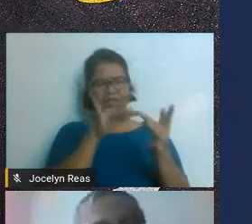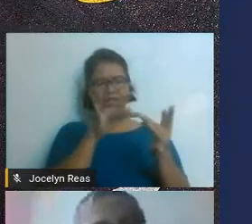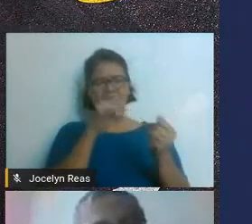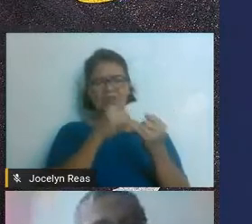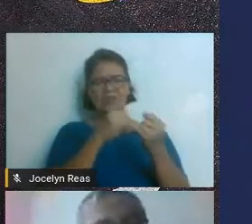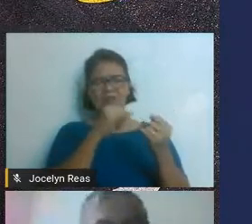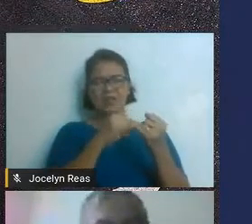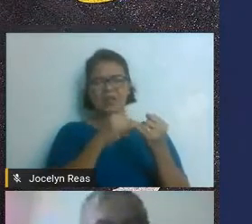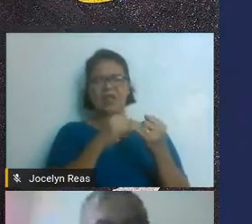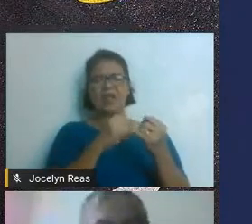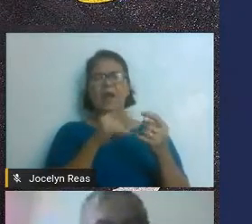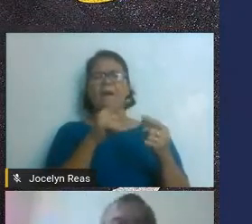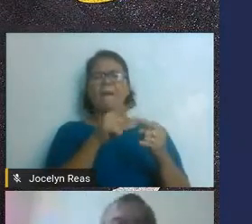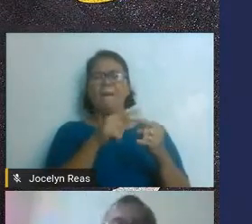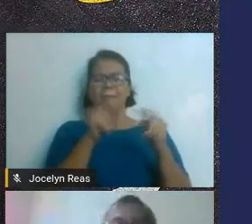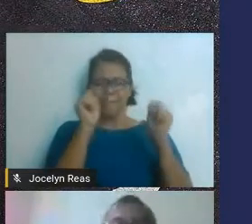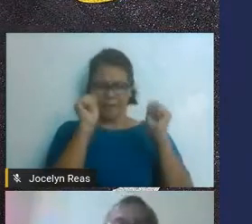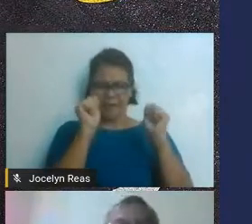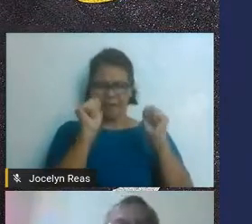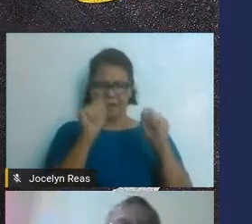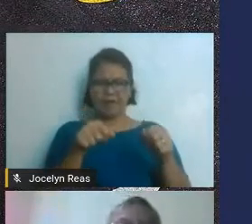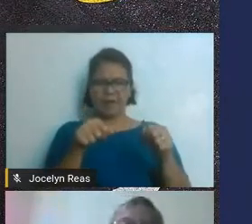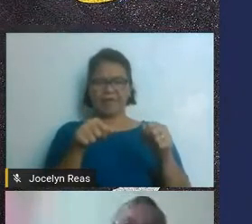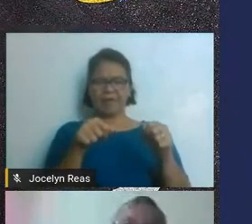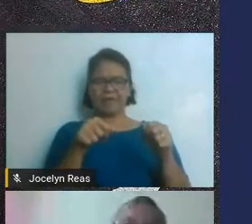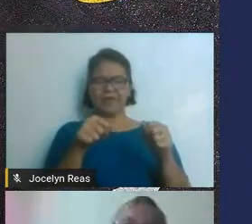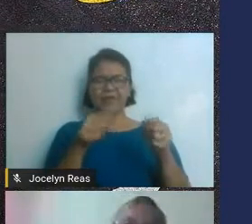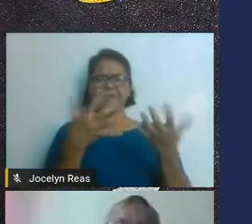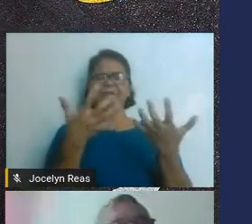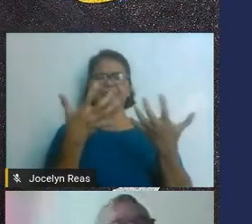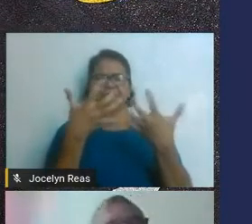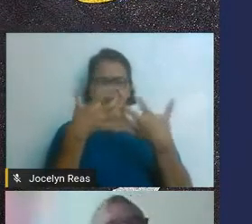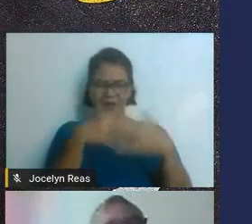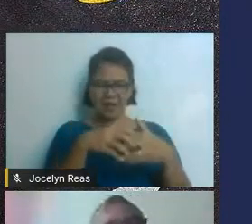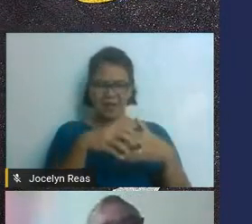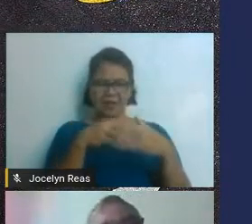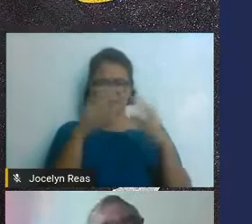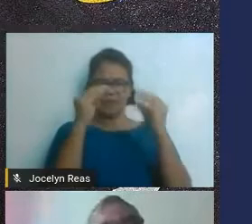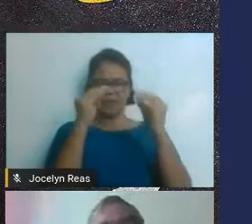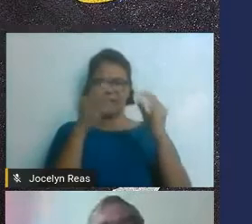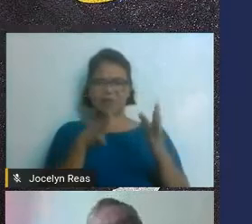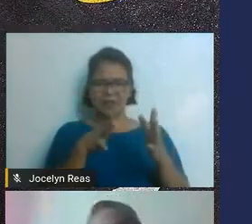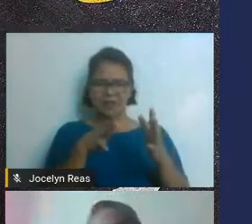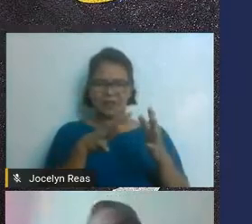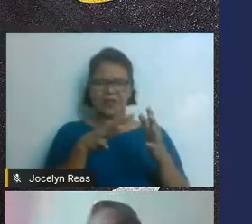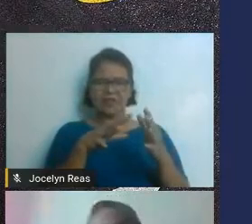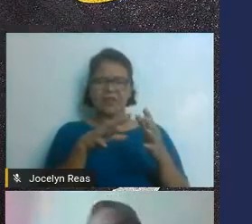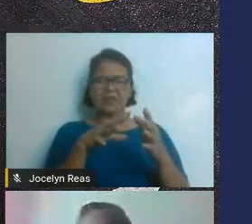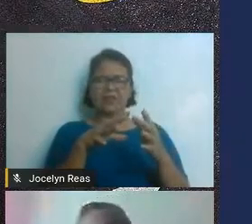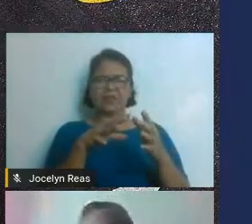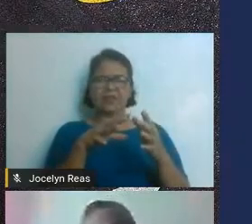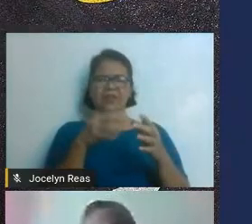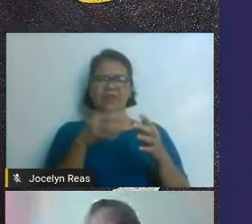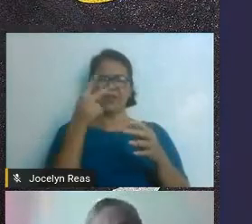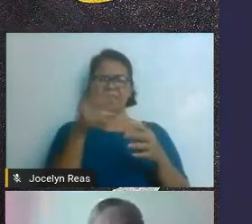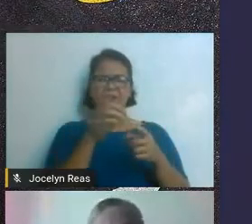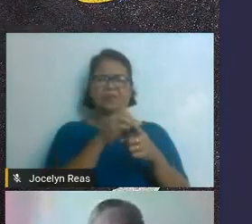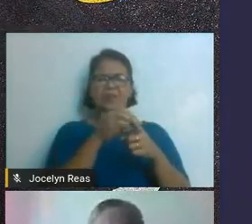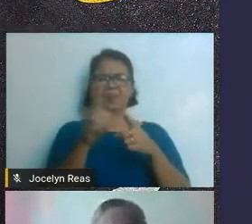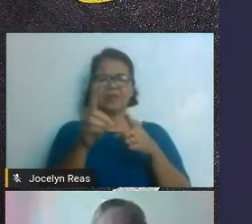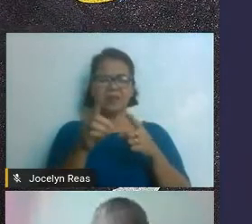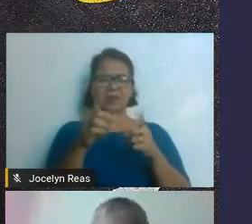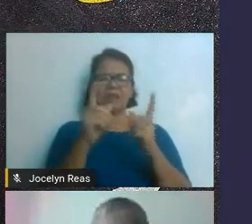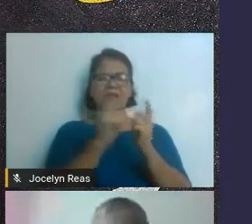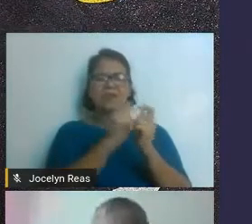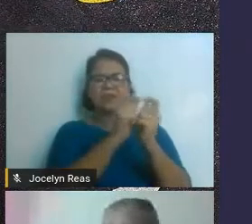synchronous or asynchronous. Pag online distance, pwede kang, pag sinabi natin synchronous sabay-sabay, katulad ngayon, lahat tayo